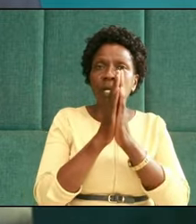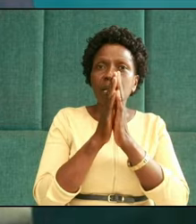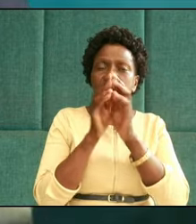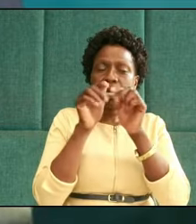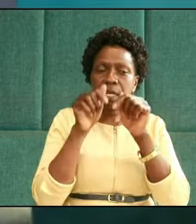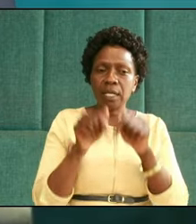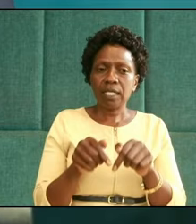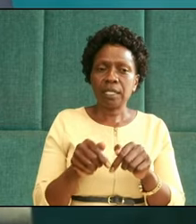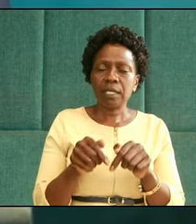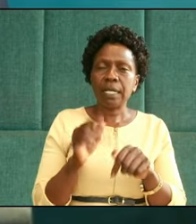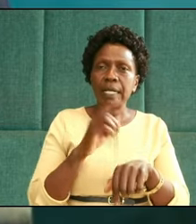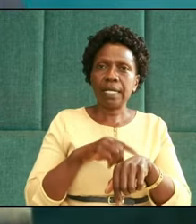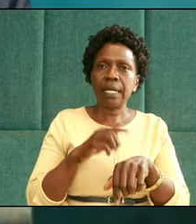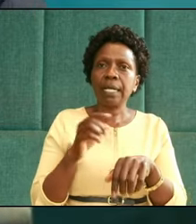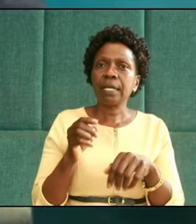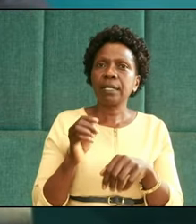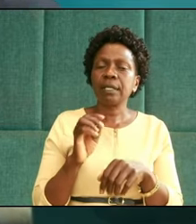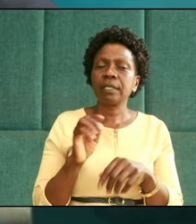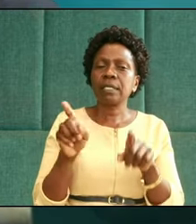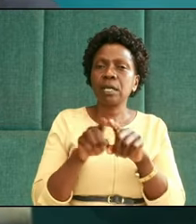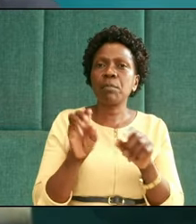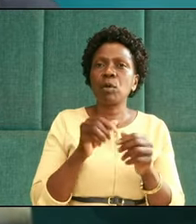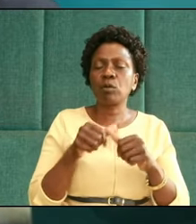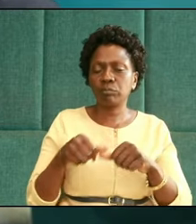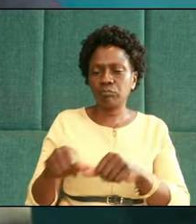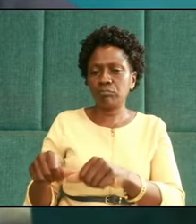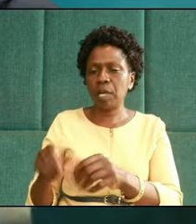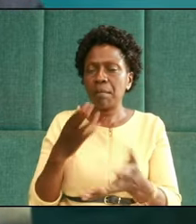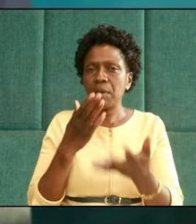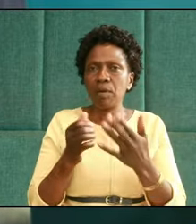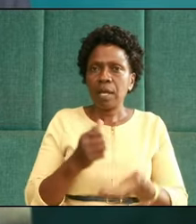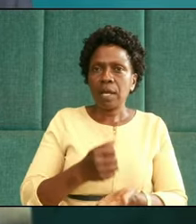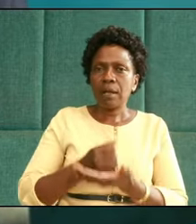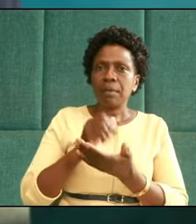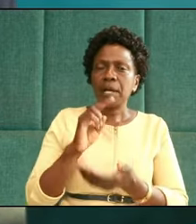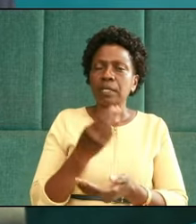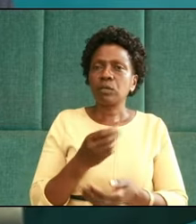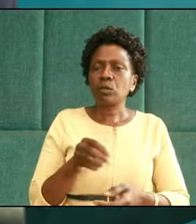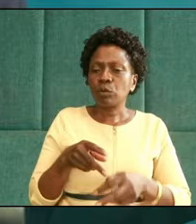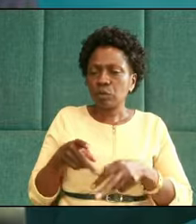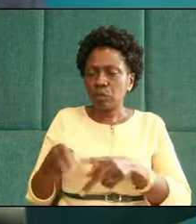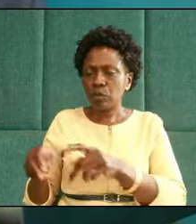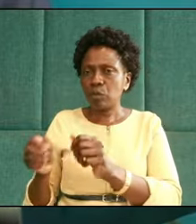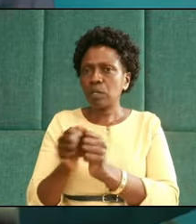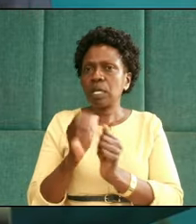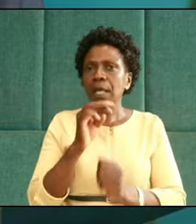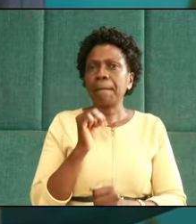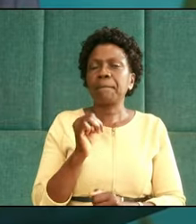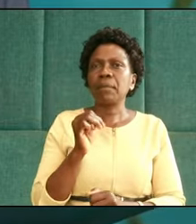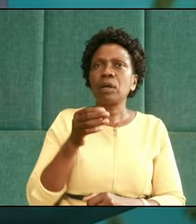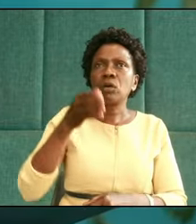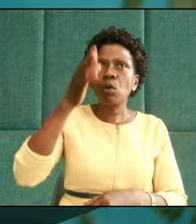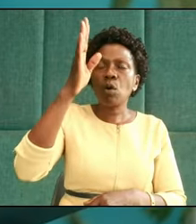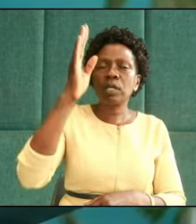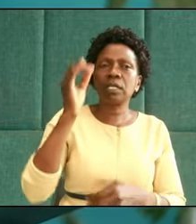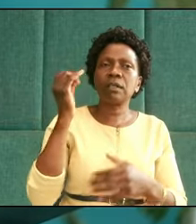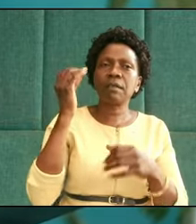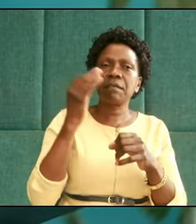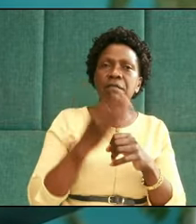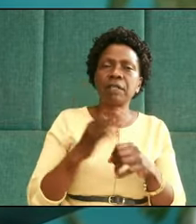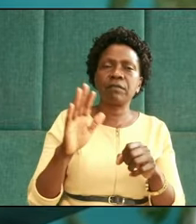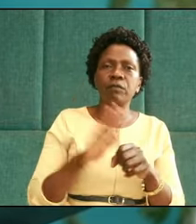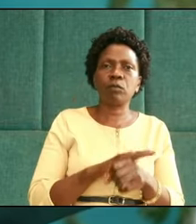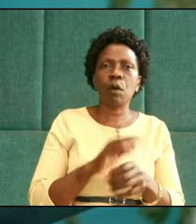as we continue, may you be able to walk as you look up. The Lord is faithful. Paul